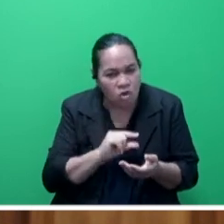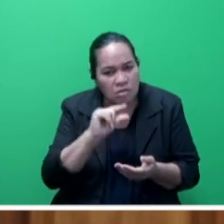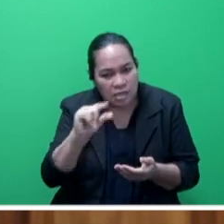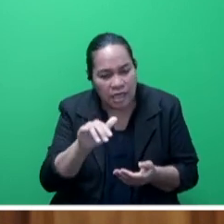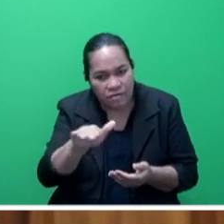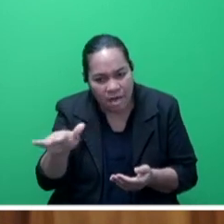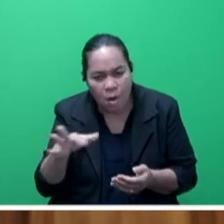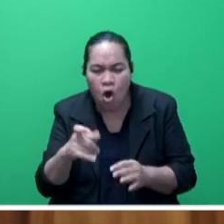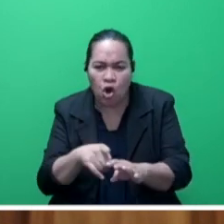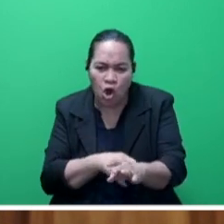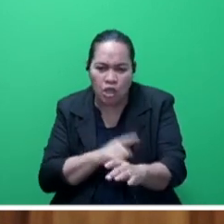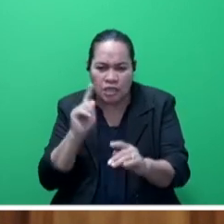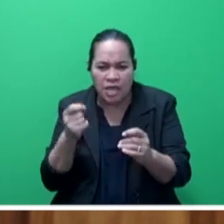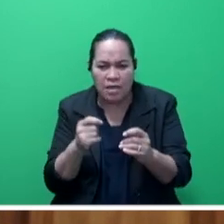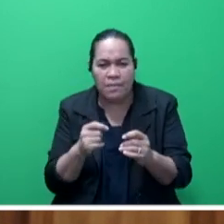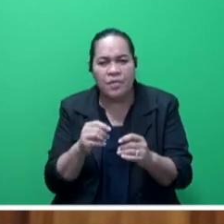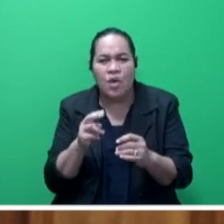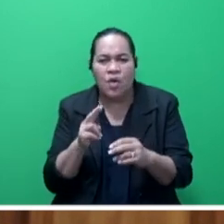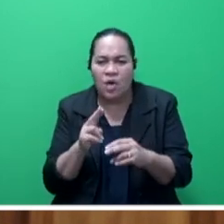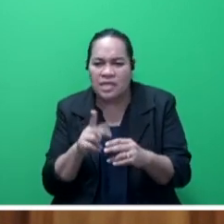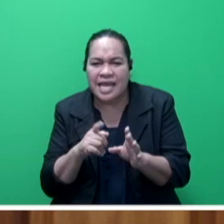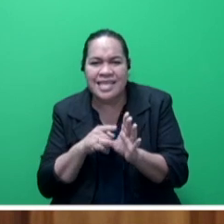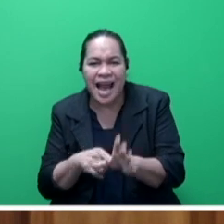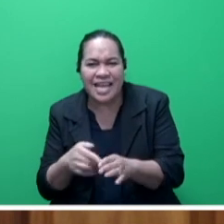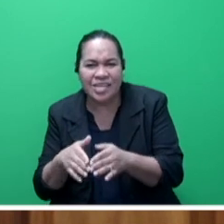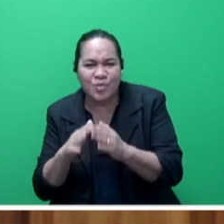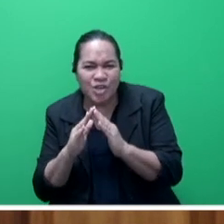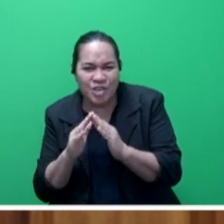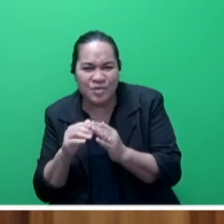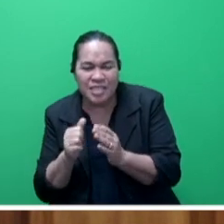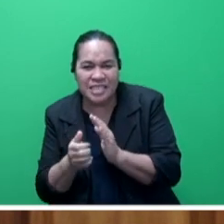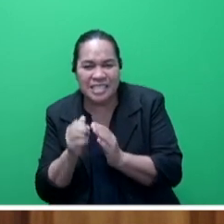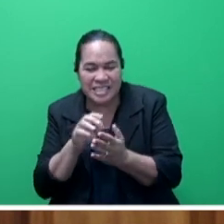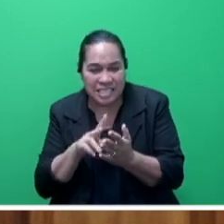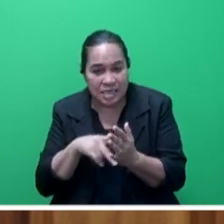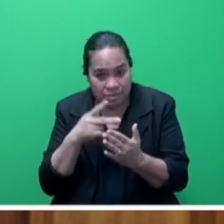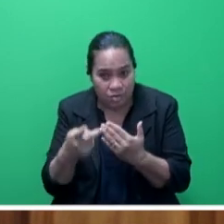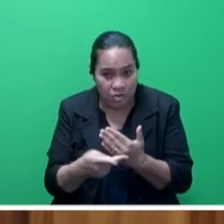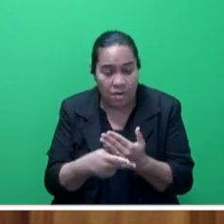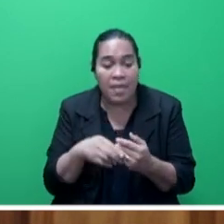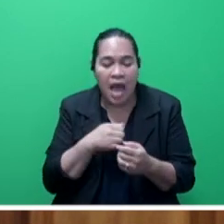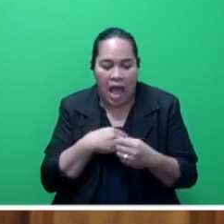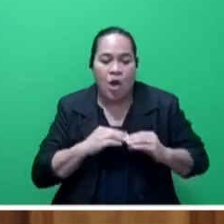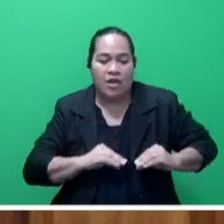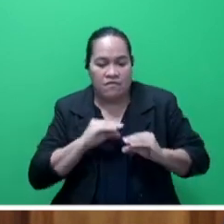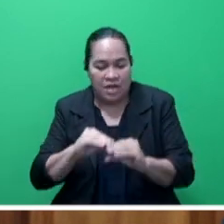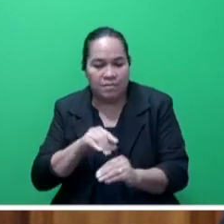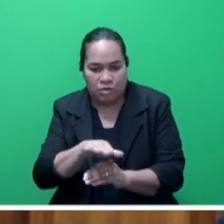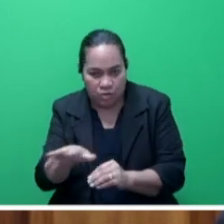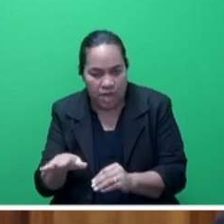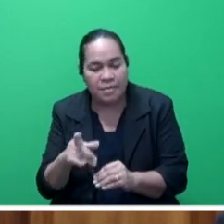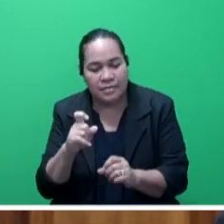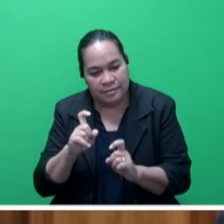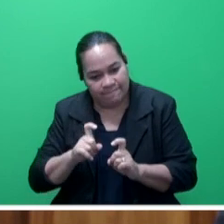long-term programs such as the NDP and the Young Entrepreneurship Scheme, our investment in MSMEs are here to stay. Mr.